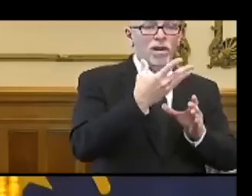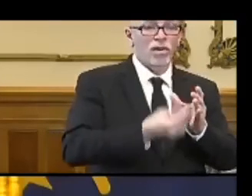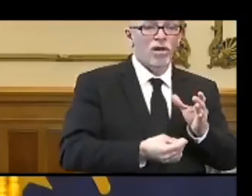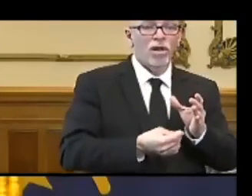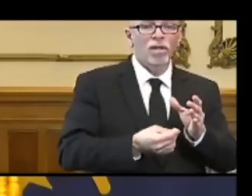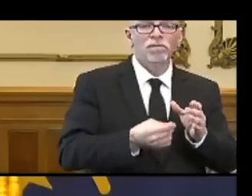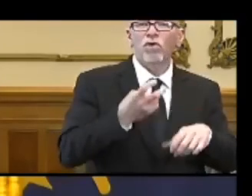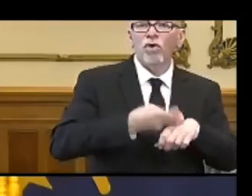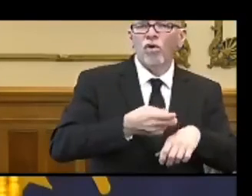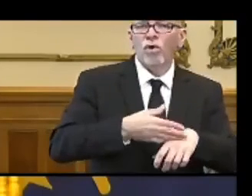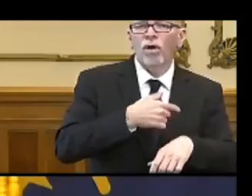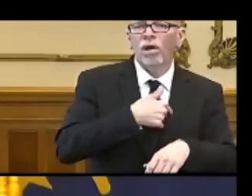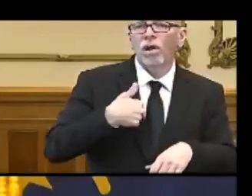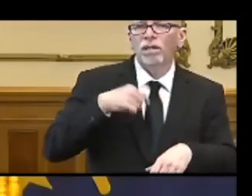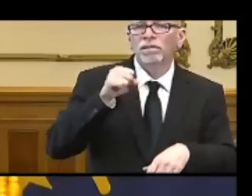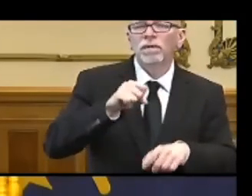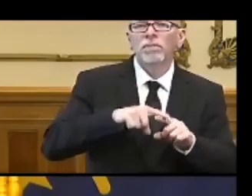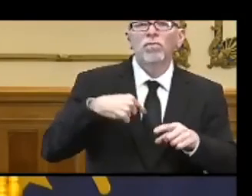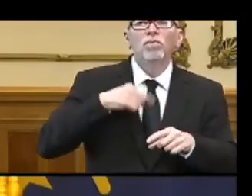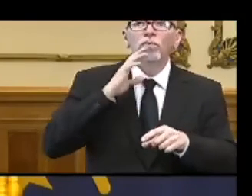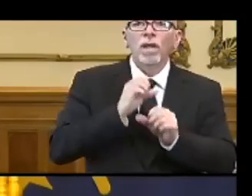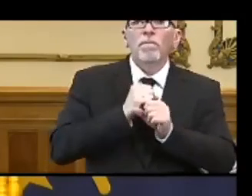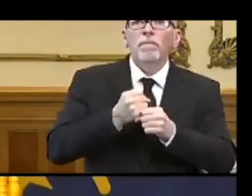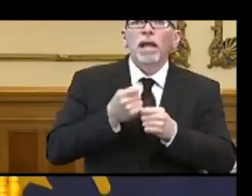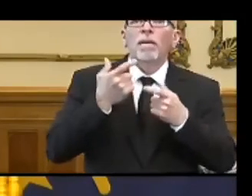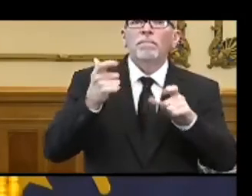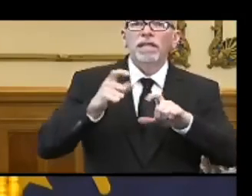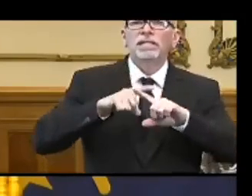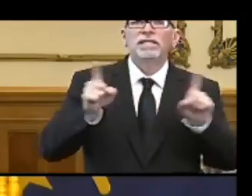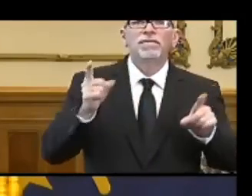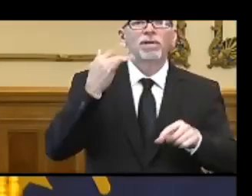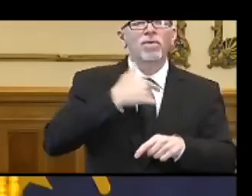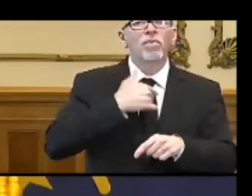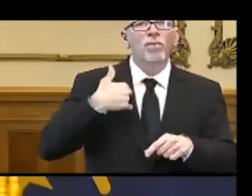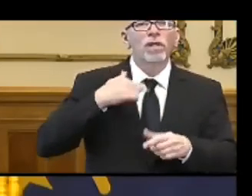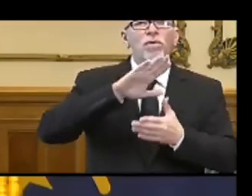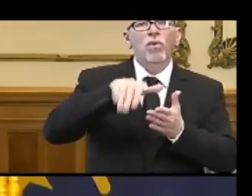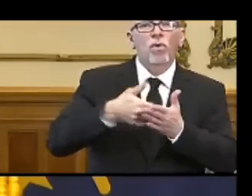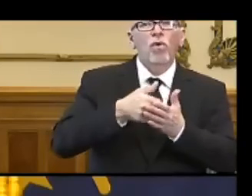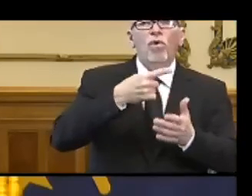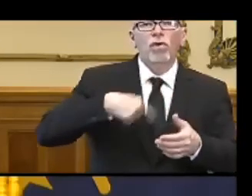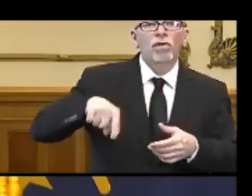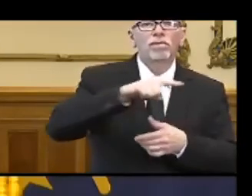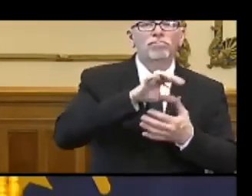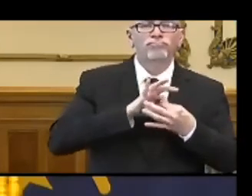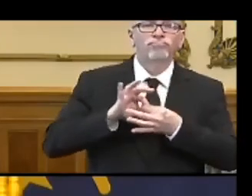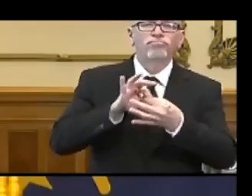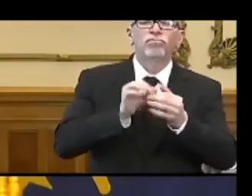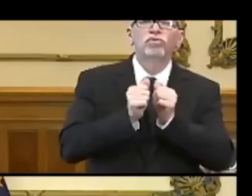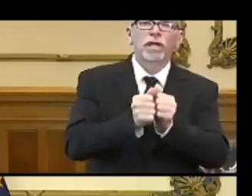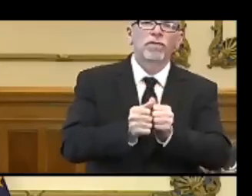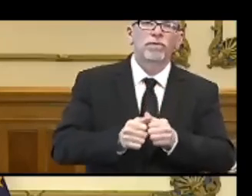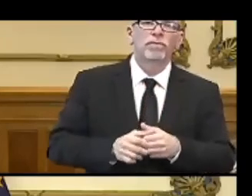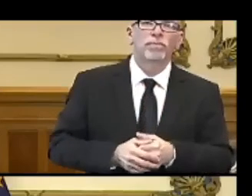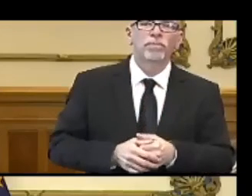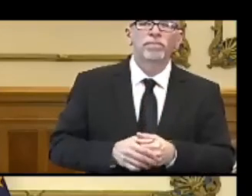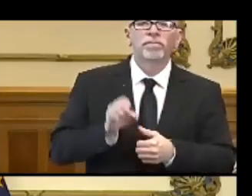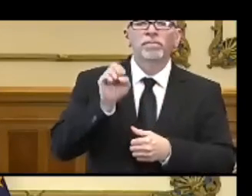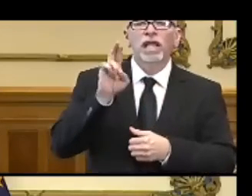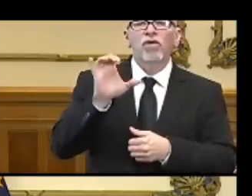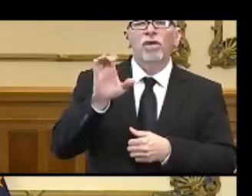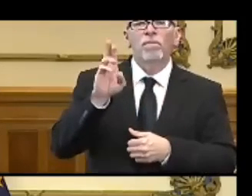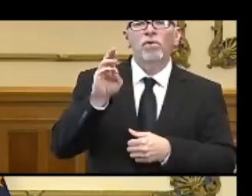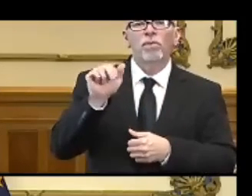stuff. But we're going to make a huge difference because we all are in this together. Eric